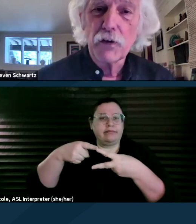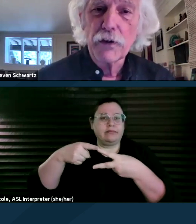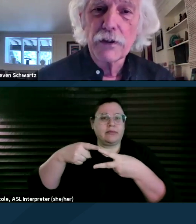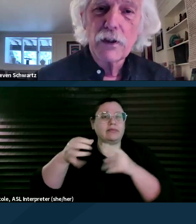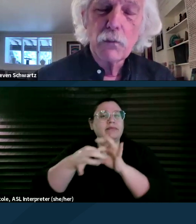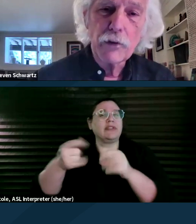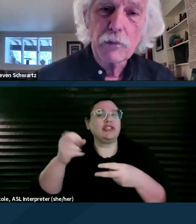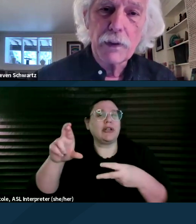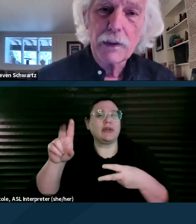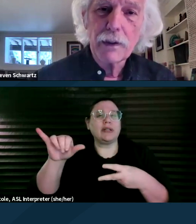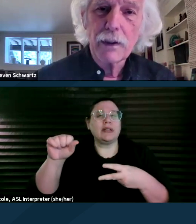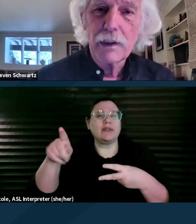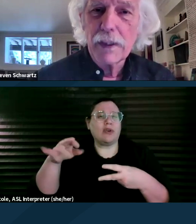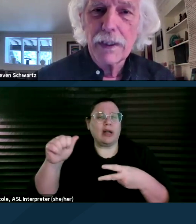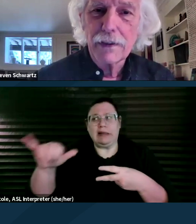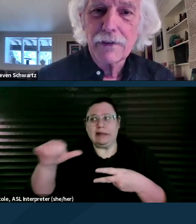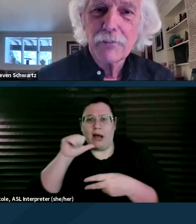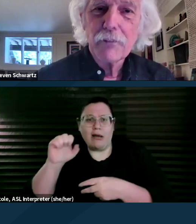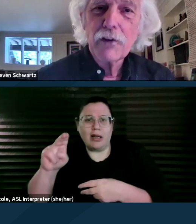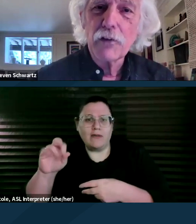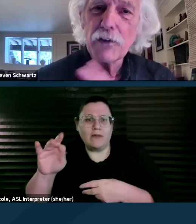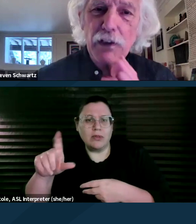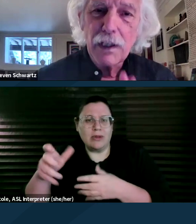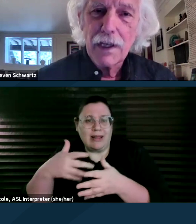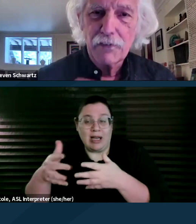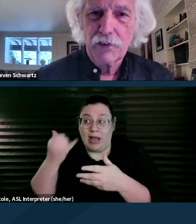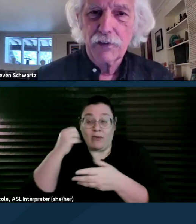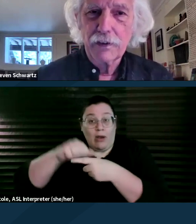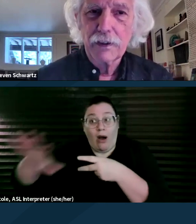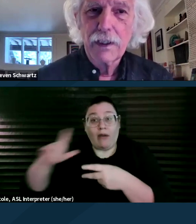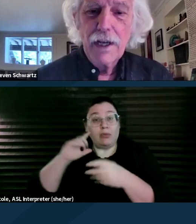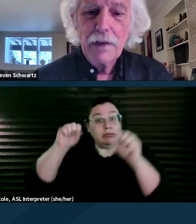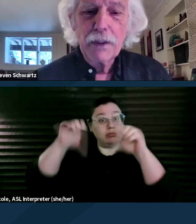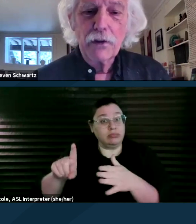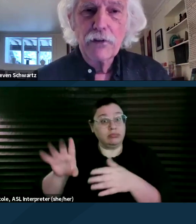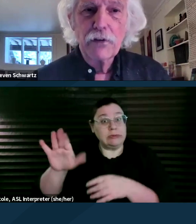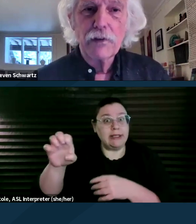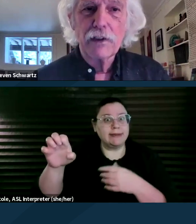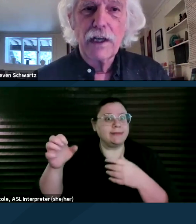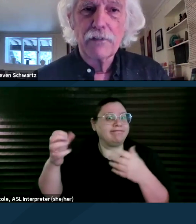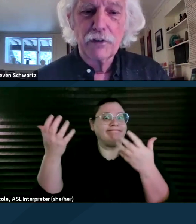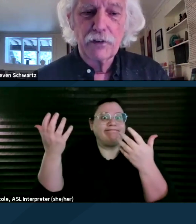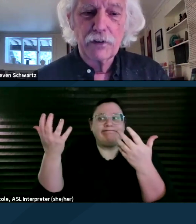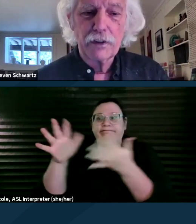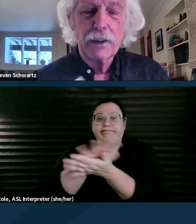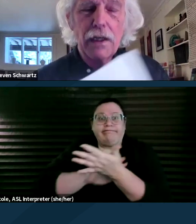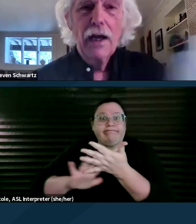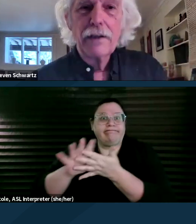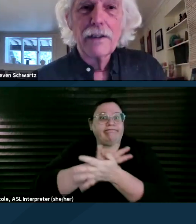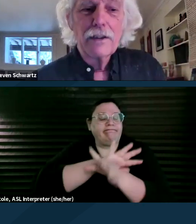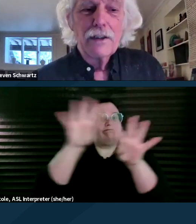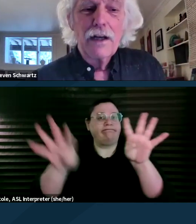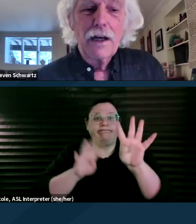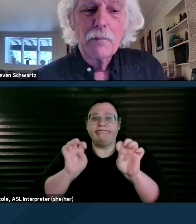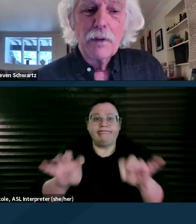gender dysphoria, were to be eliminated. So there's a lot of uncertainty. And because there is a lot of uncertainty,